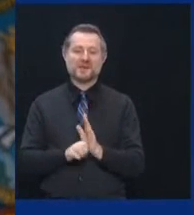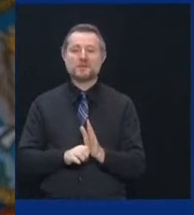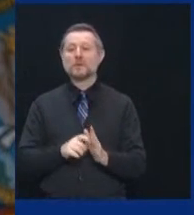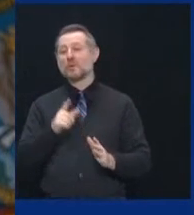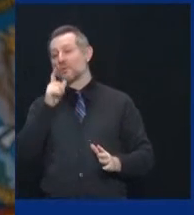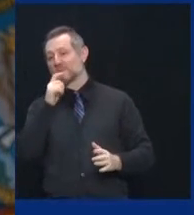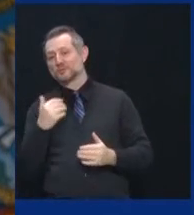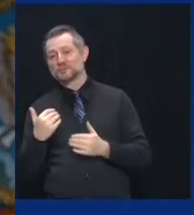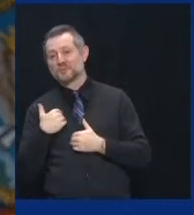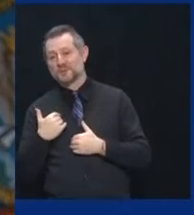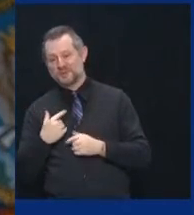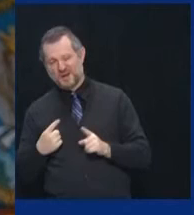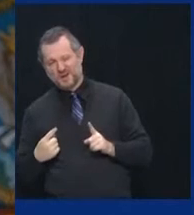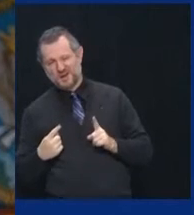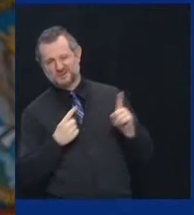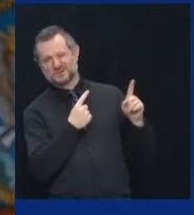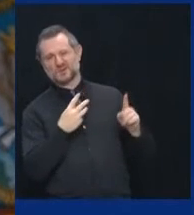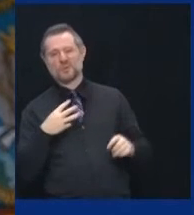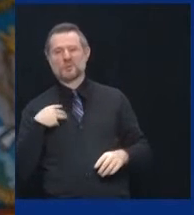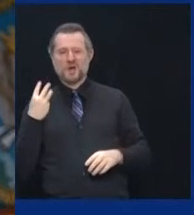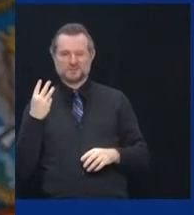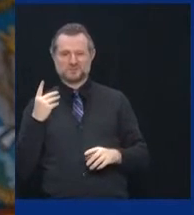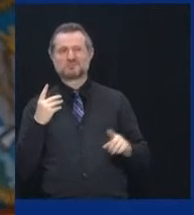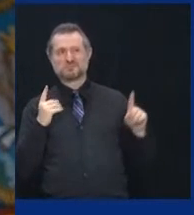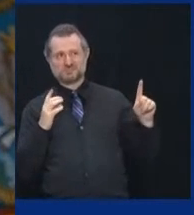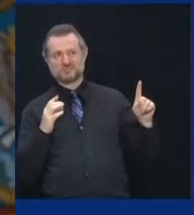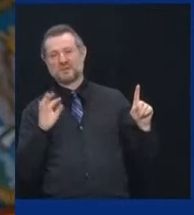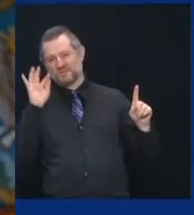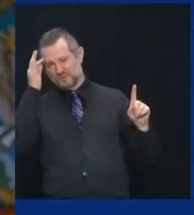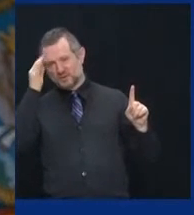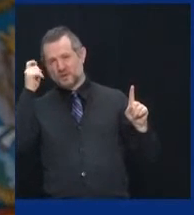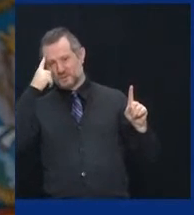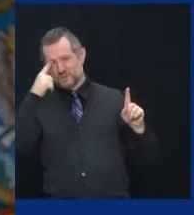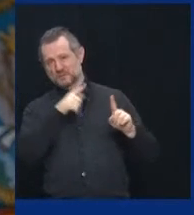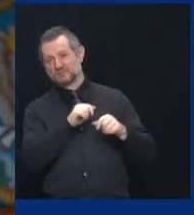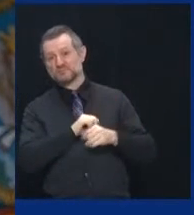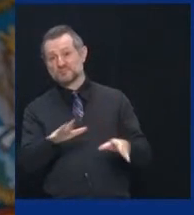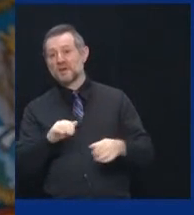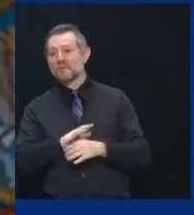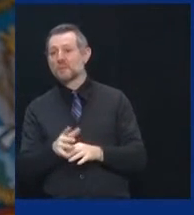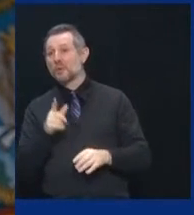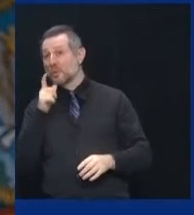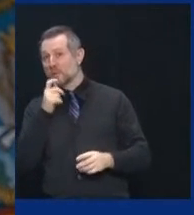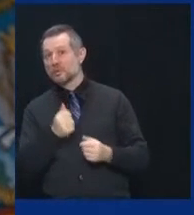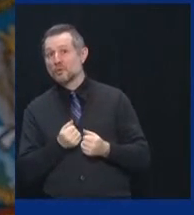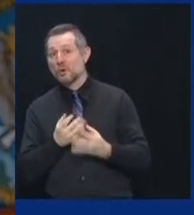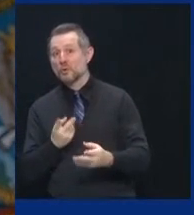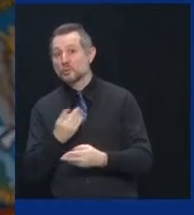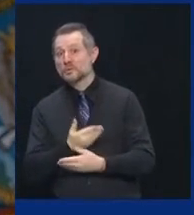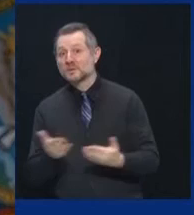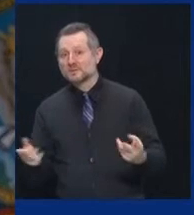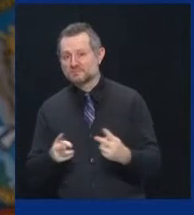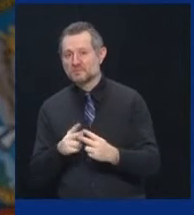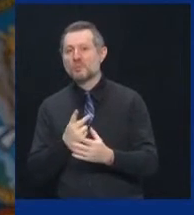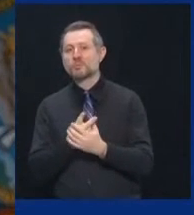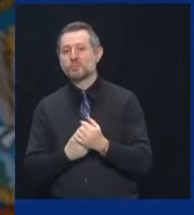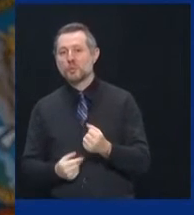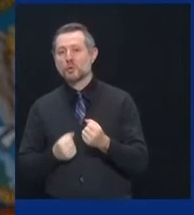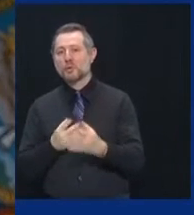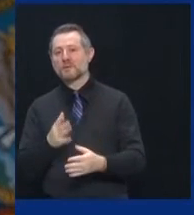liability. This crisis was caused by two factors, and both were created by the federal